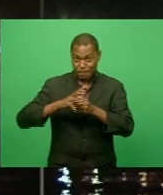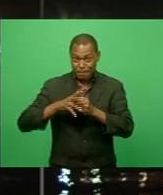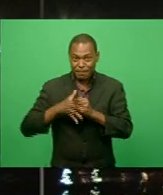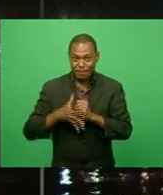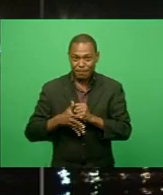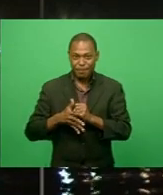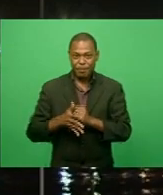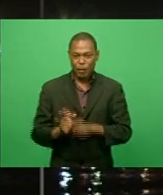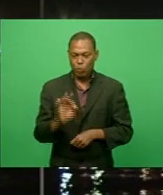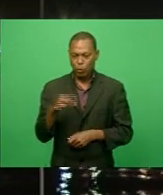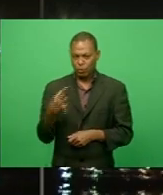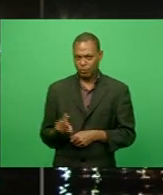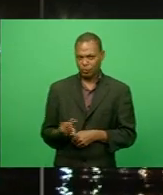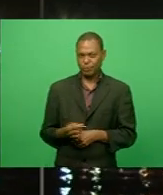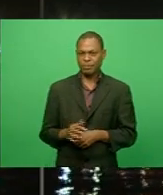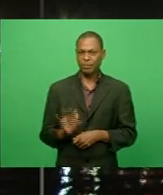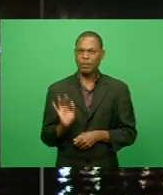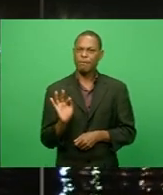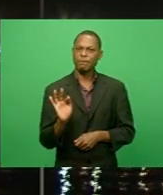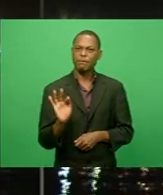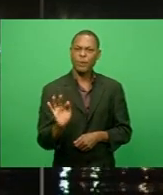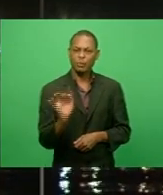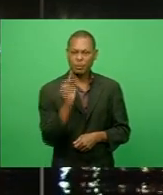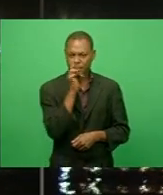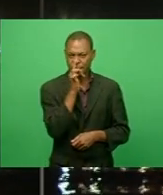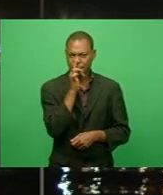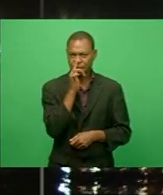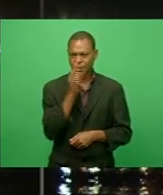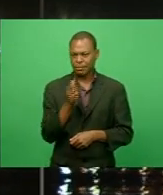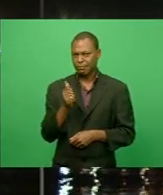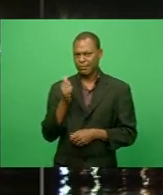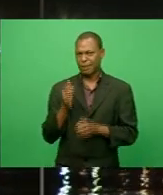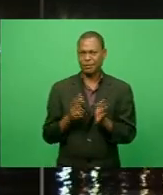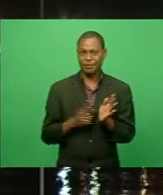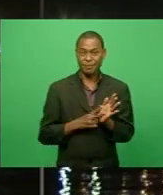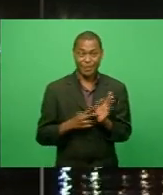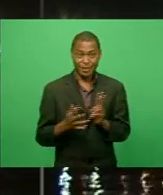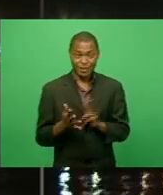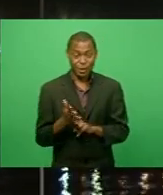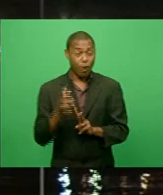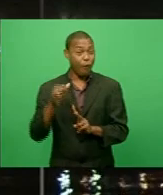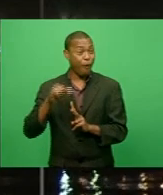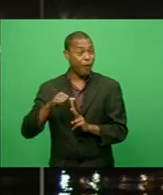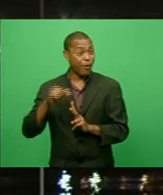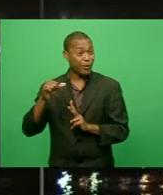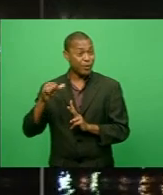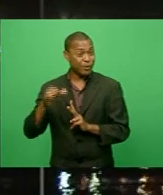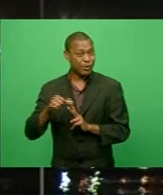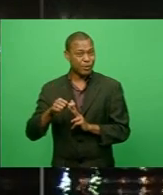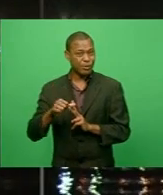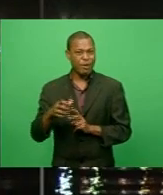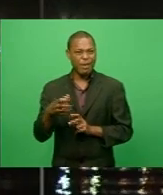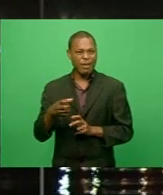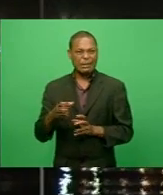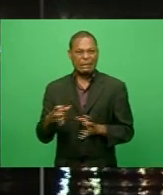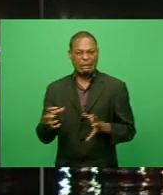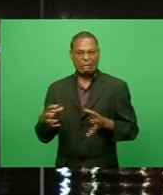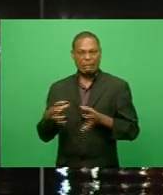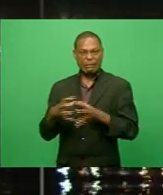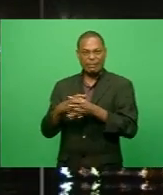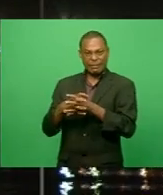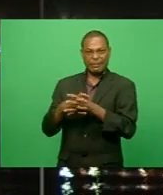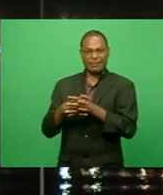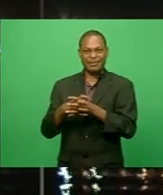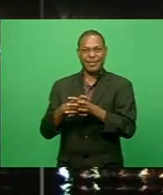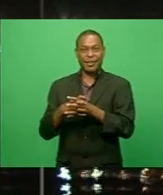only forced Fijians to move back to their villages, but it also is causing overcrowding in rural homes.